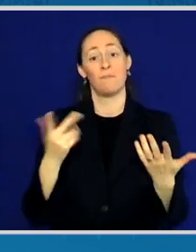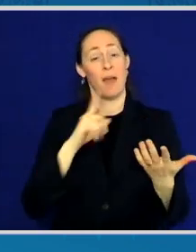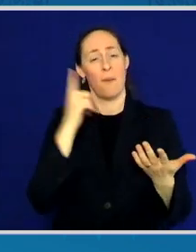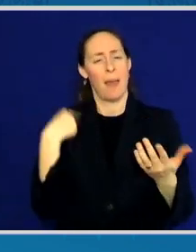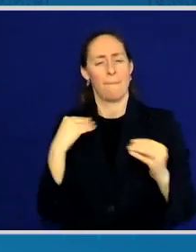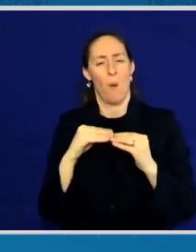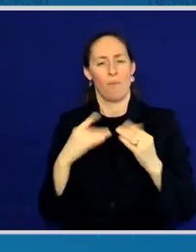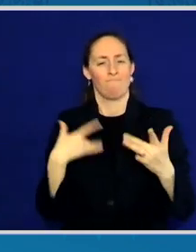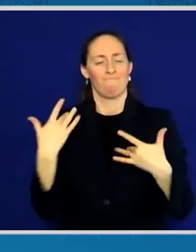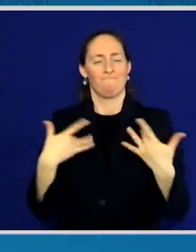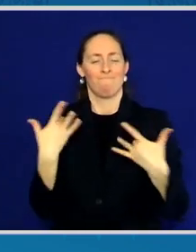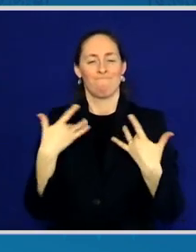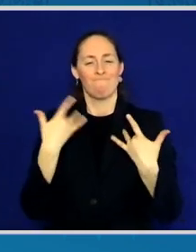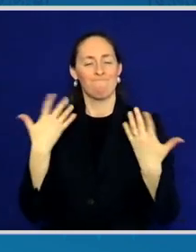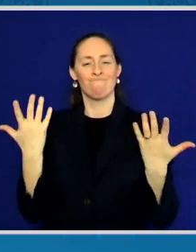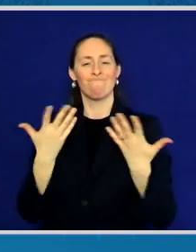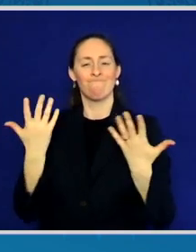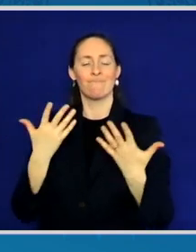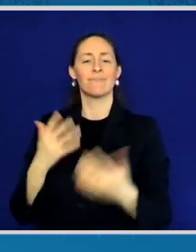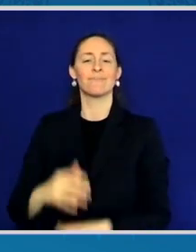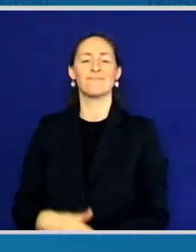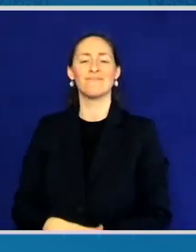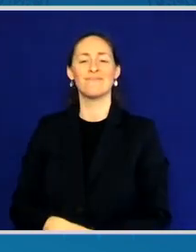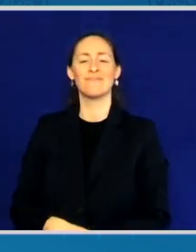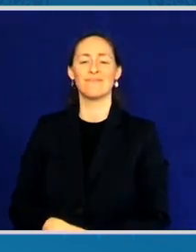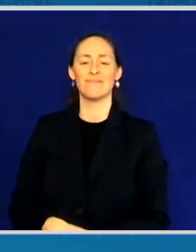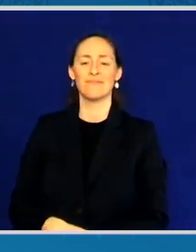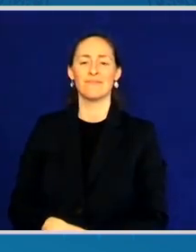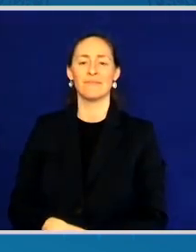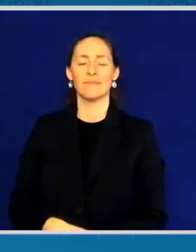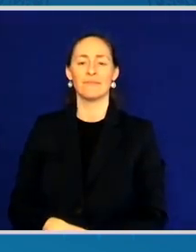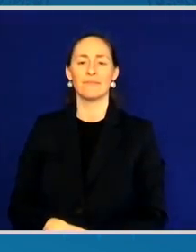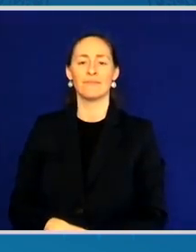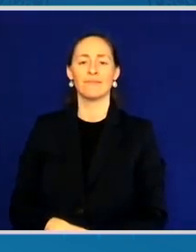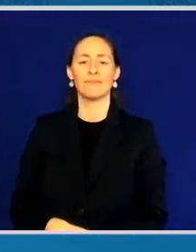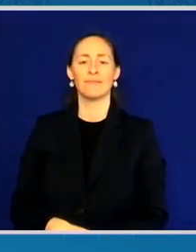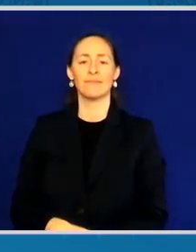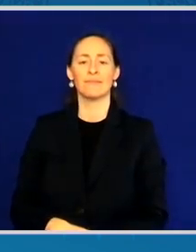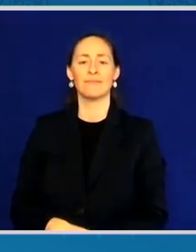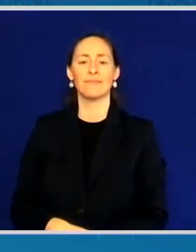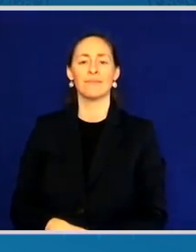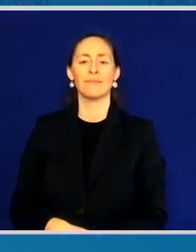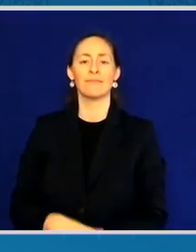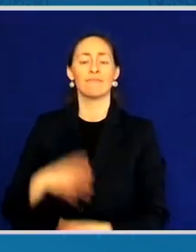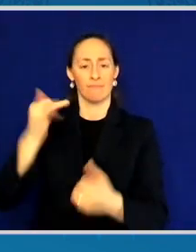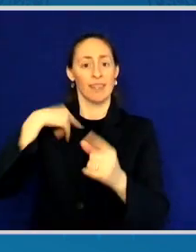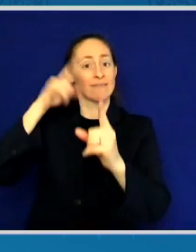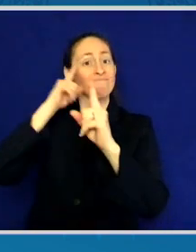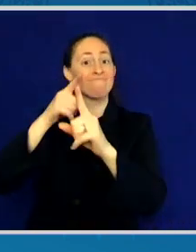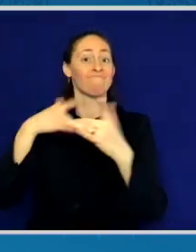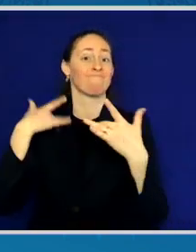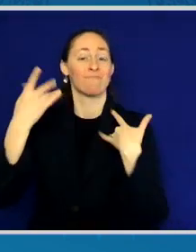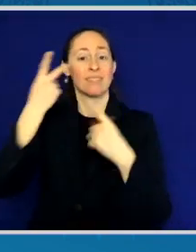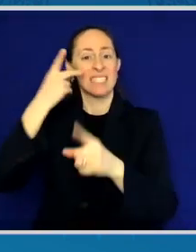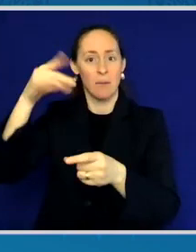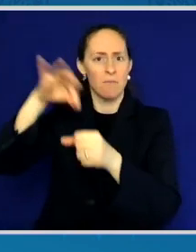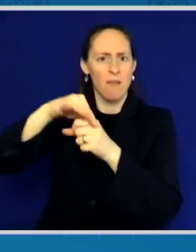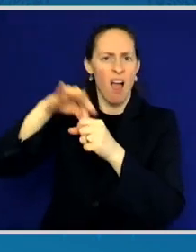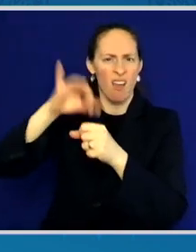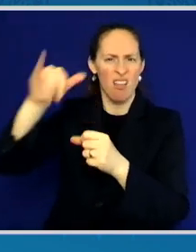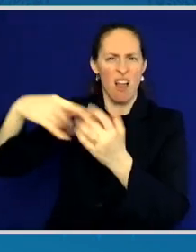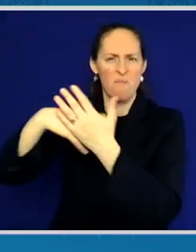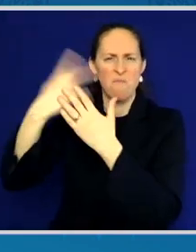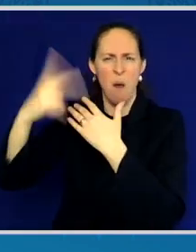toward the ballot initiative was we mapped out the entire region, where the jobs